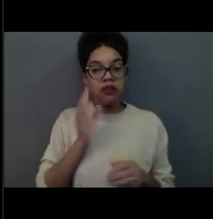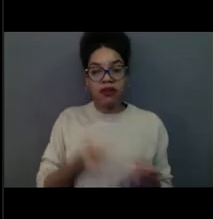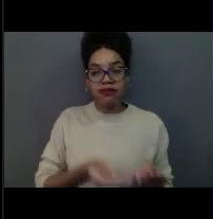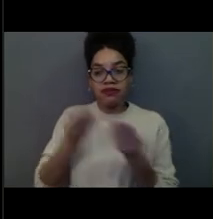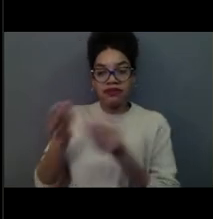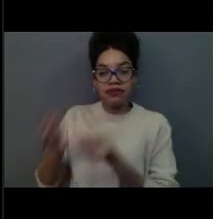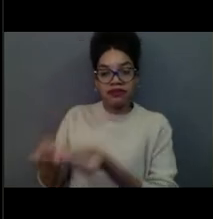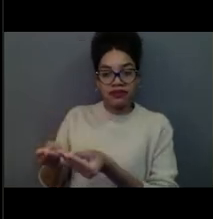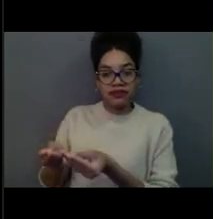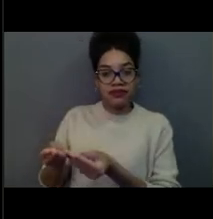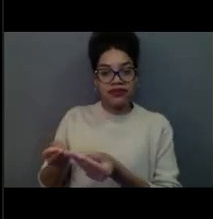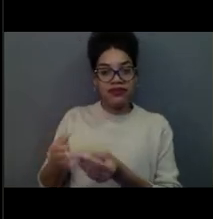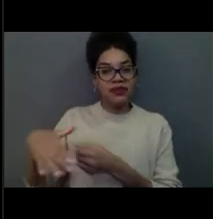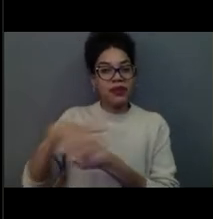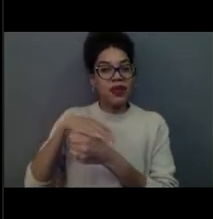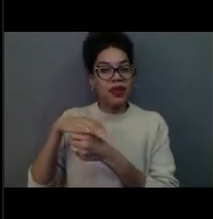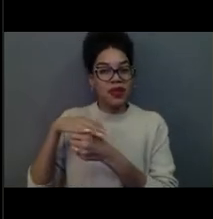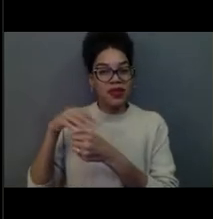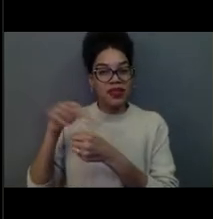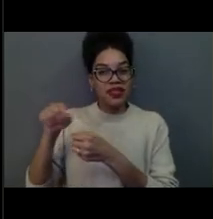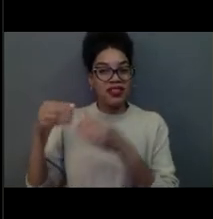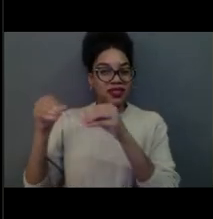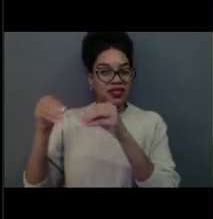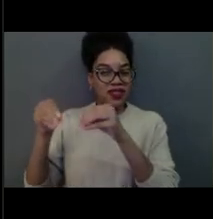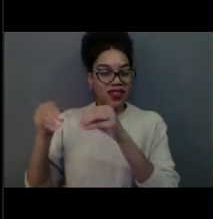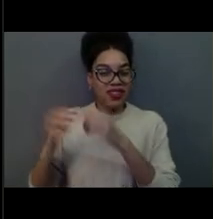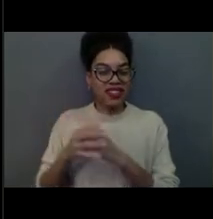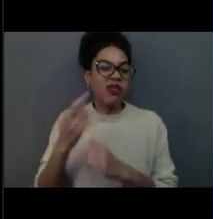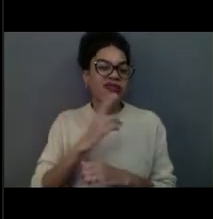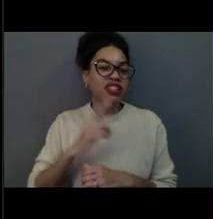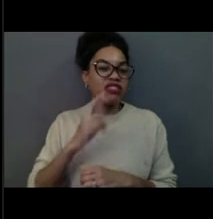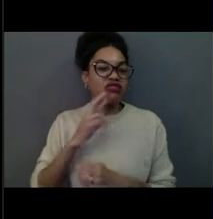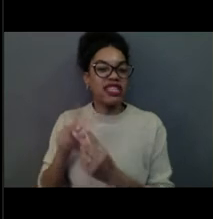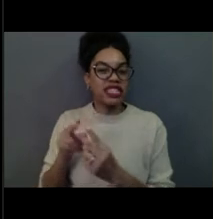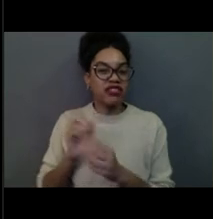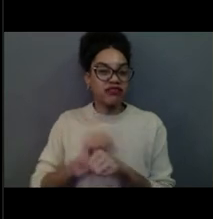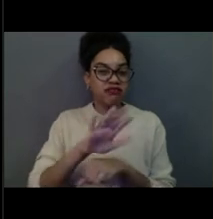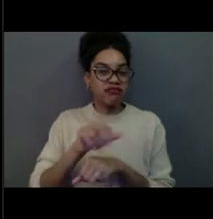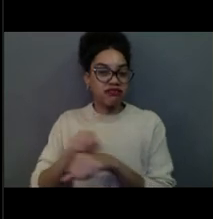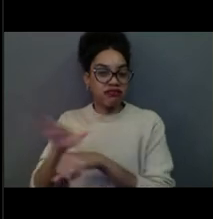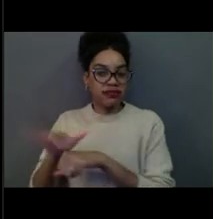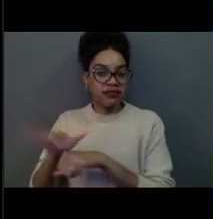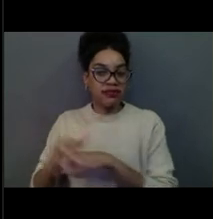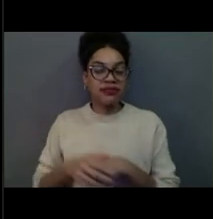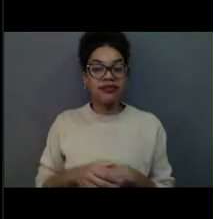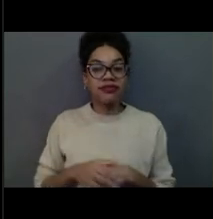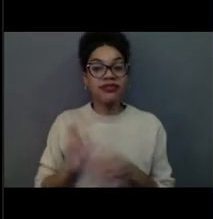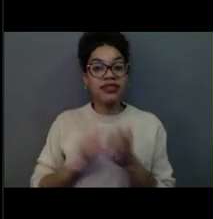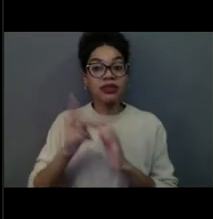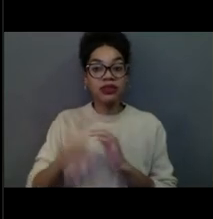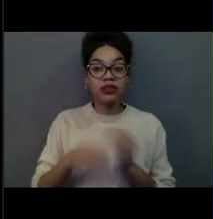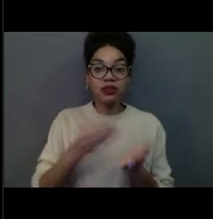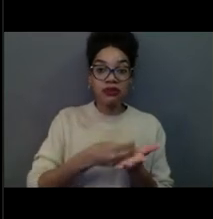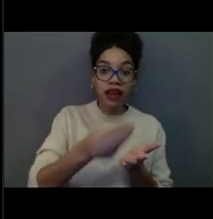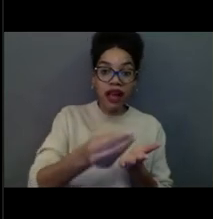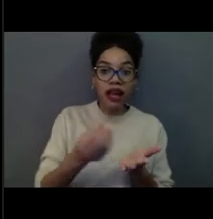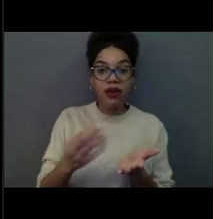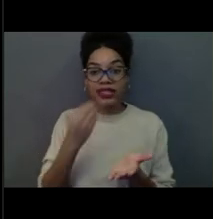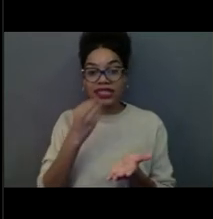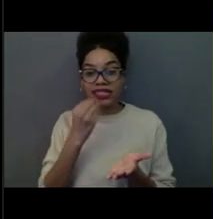it, which is the local grocery store or restaurant near your house, where you can buy this product and have it on your plate for dinner